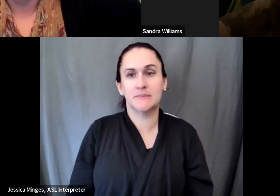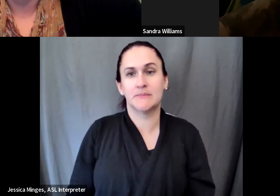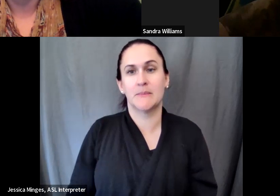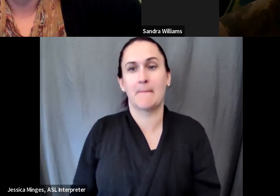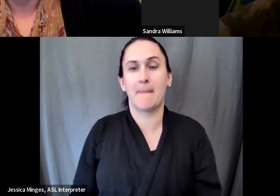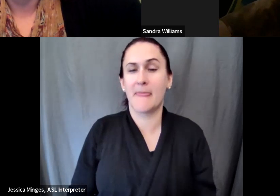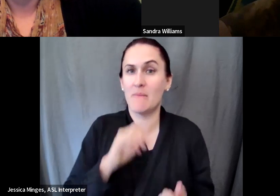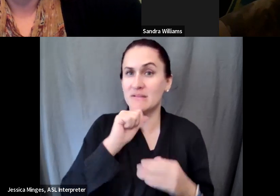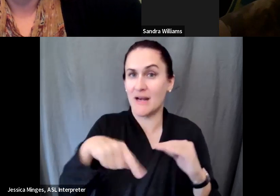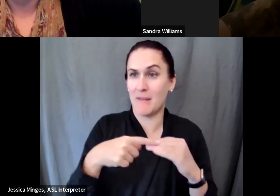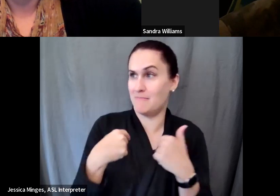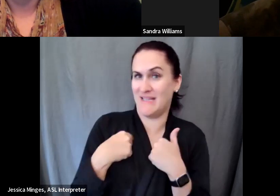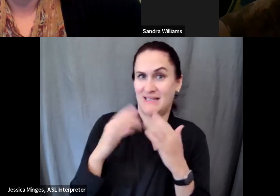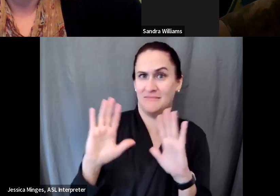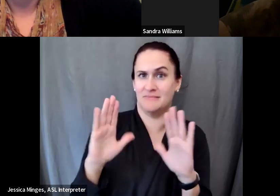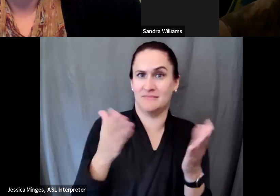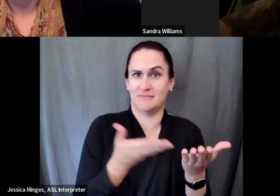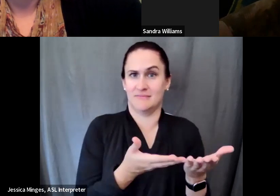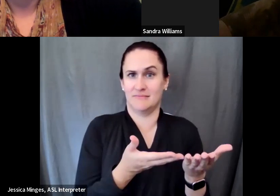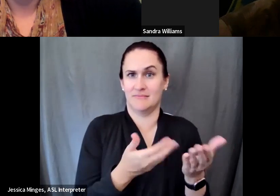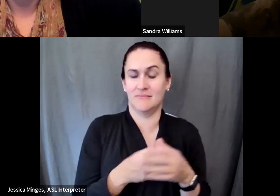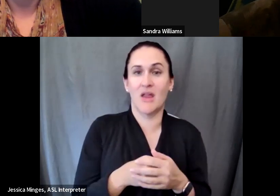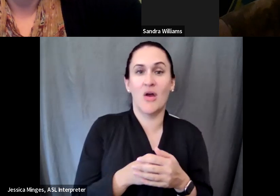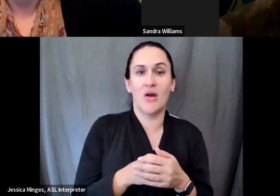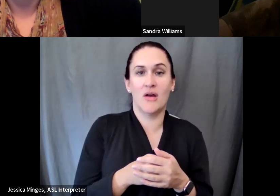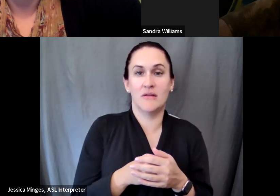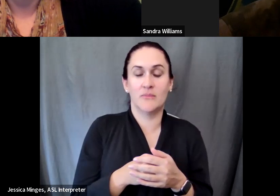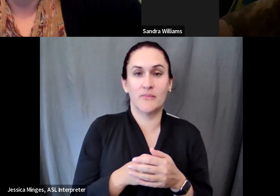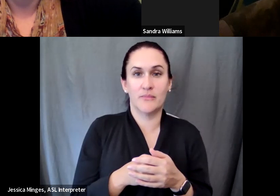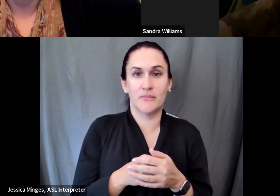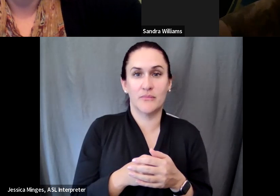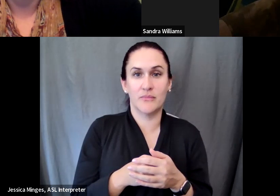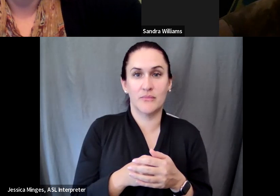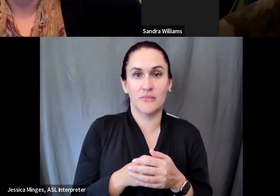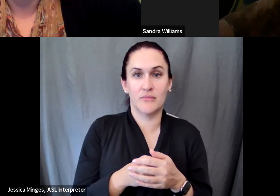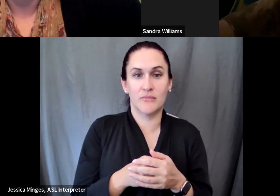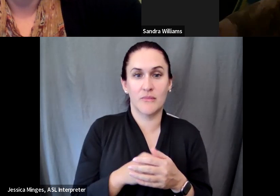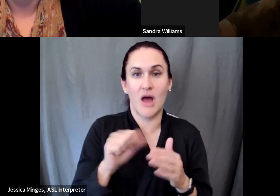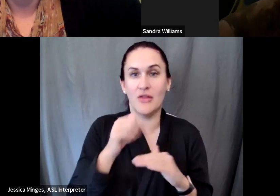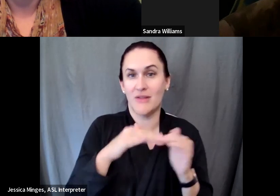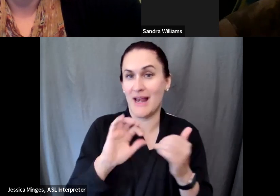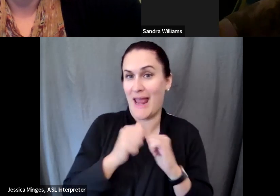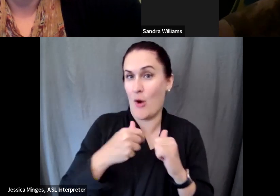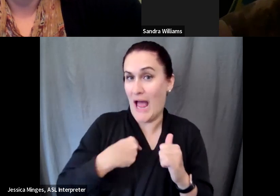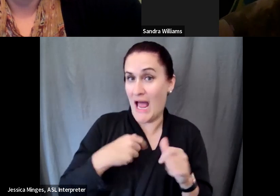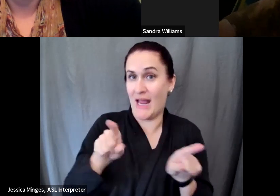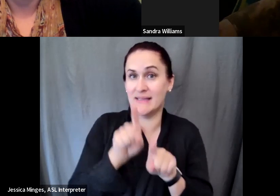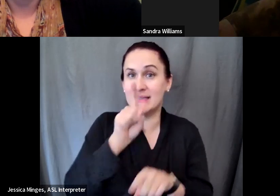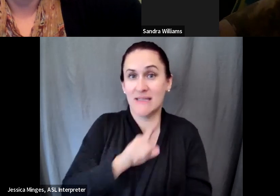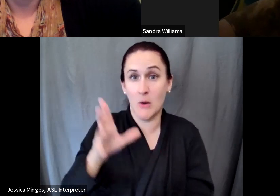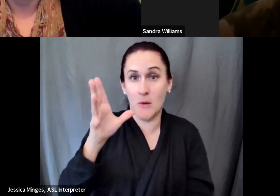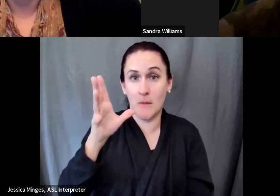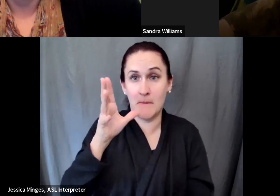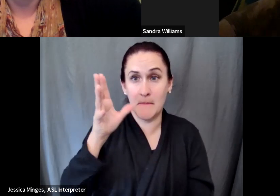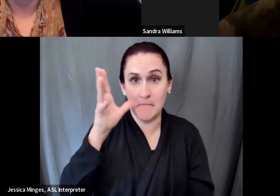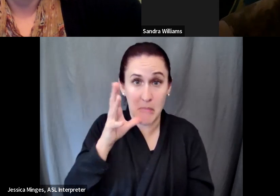was not about me, only to the degree that how would I, as a mom, a single blind